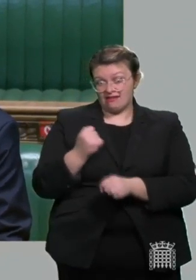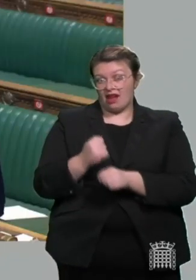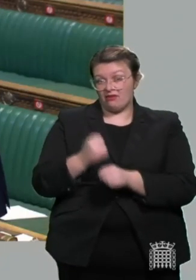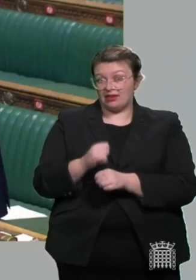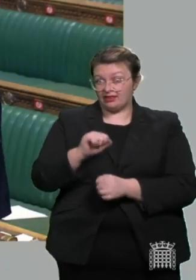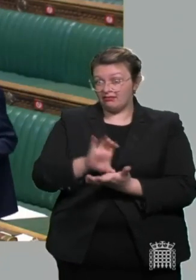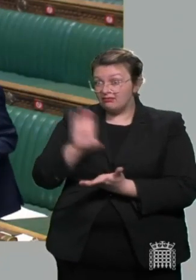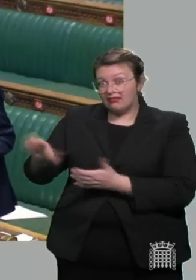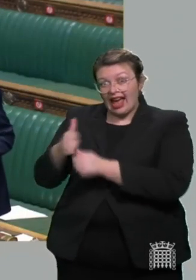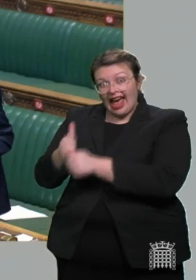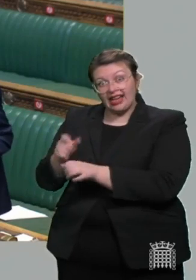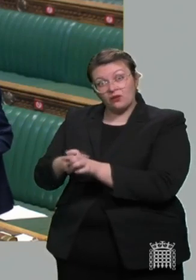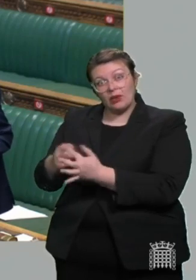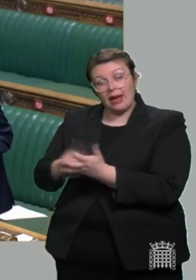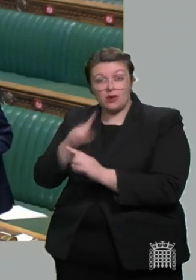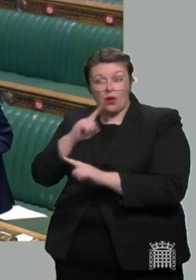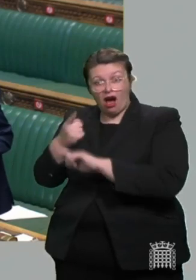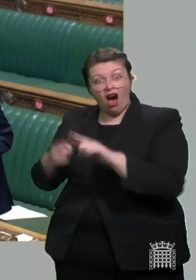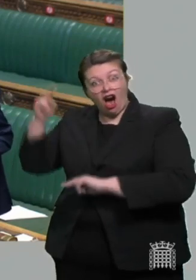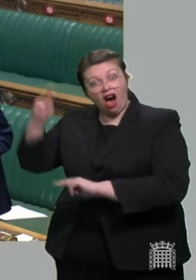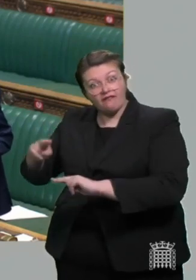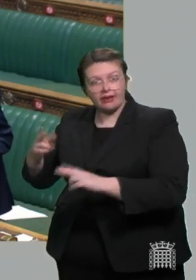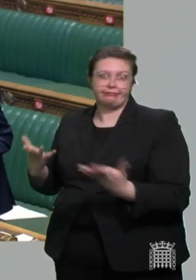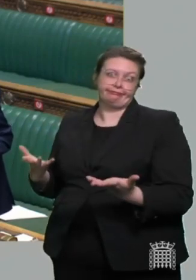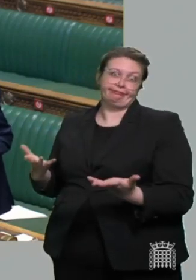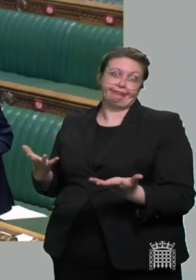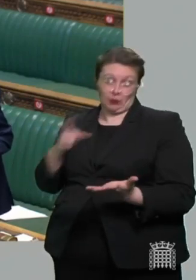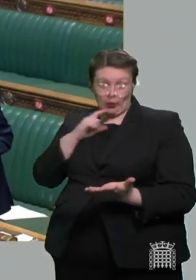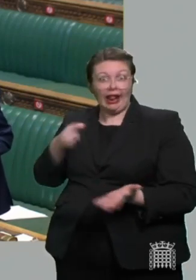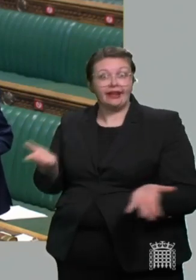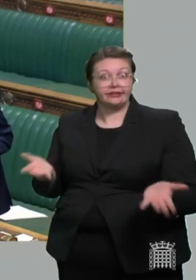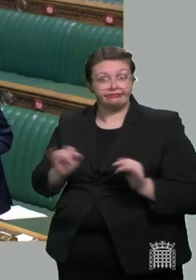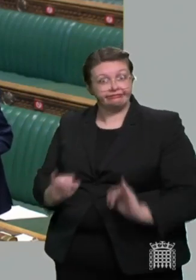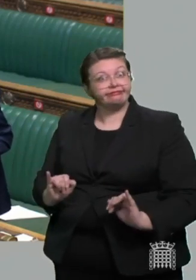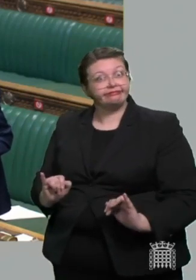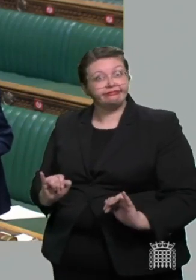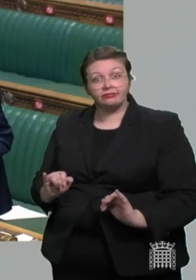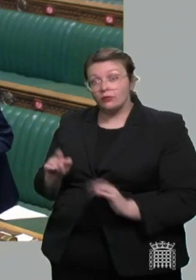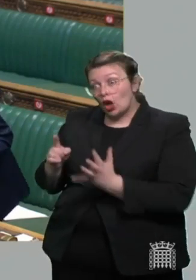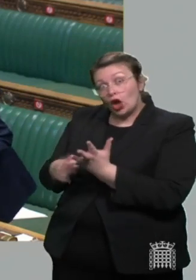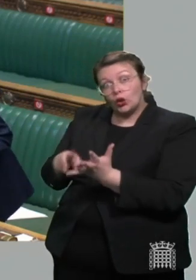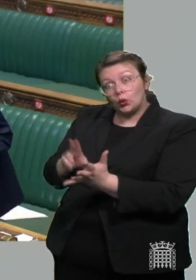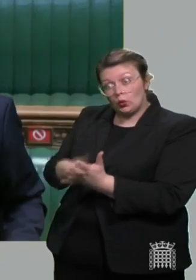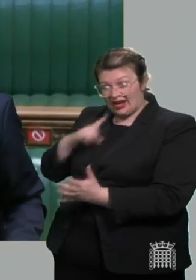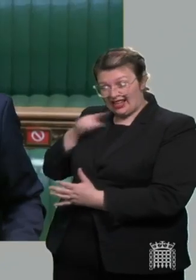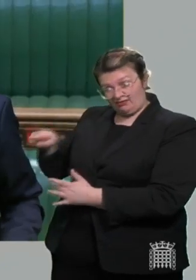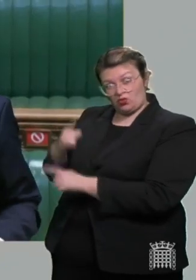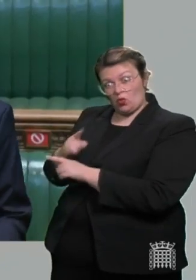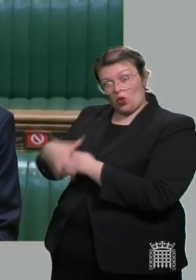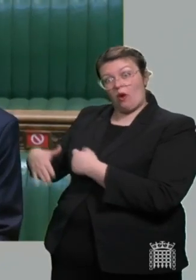Halve it. The UN has said that Yemen faces the worst famine the world has seen for decades.